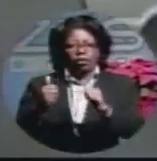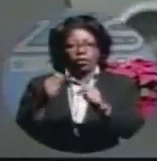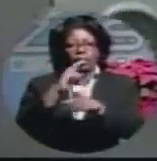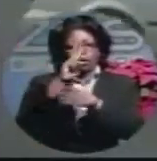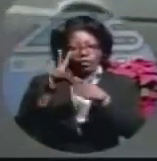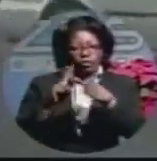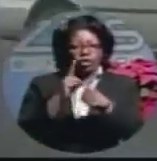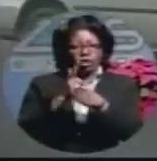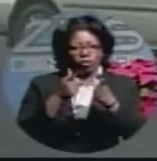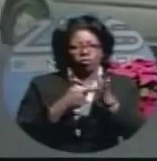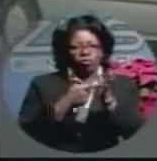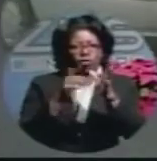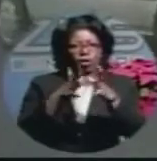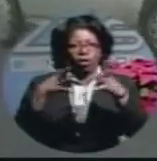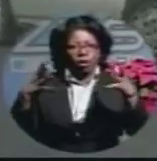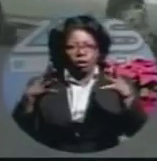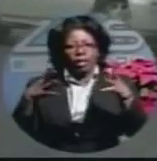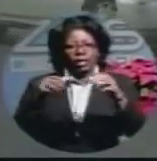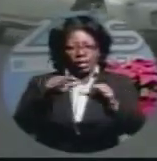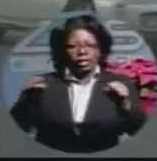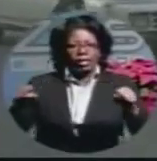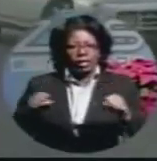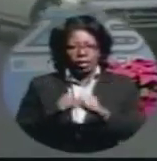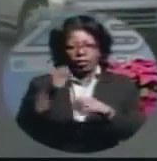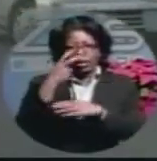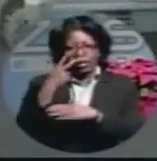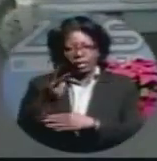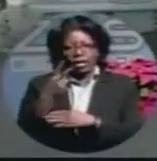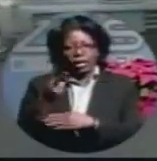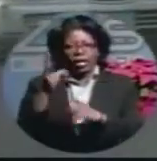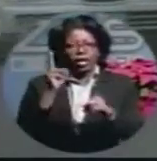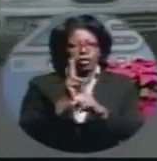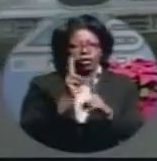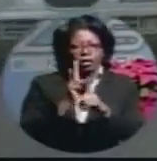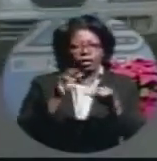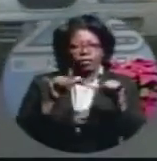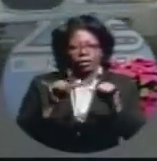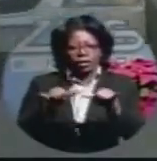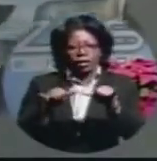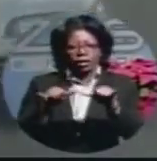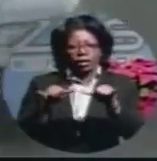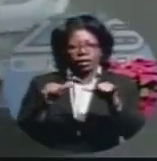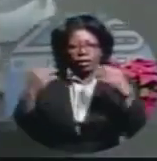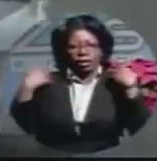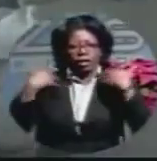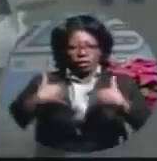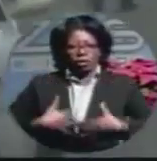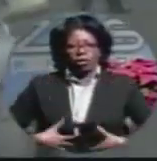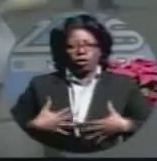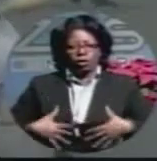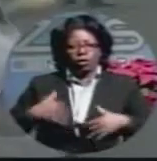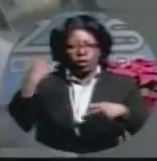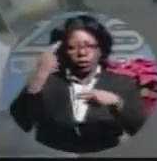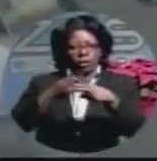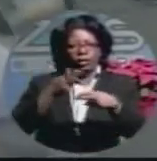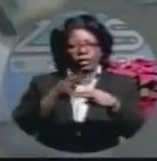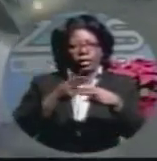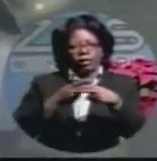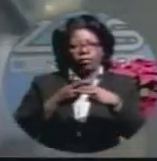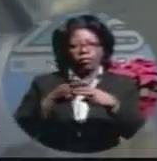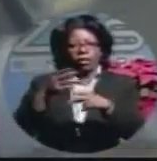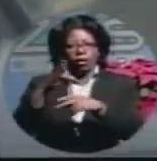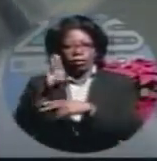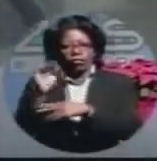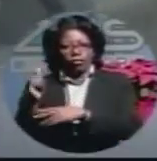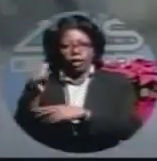somewhat graphic. This is the scene police found this morning. The victim, still clad in his overalls, was unofficially identified by